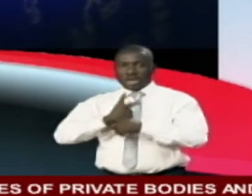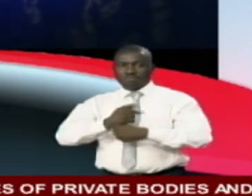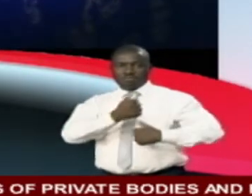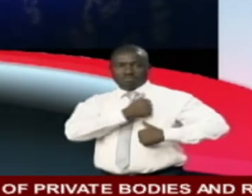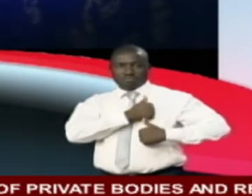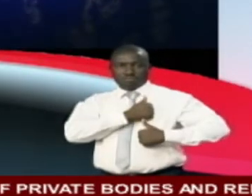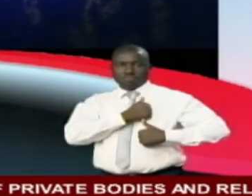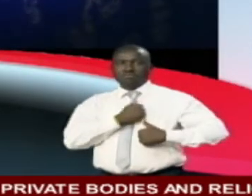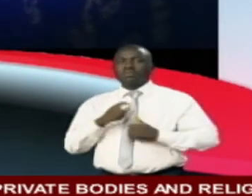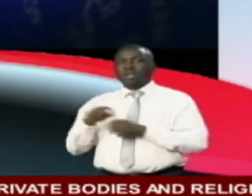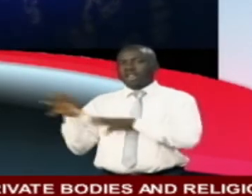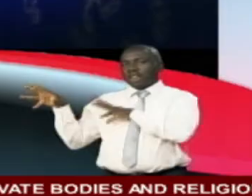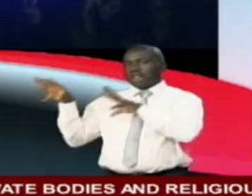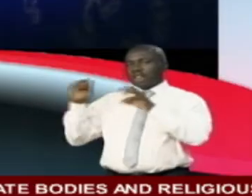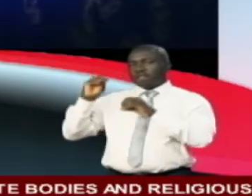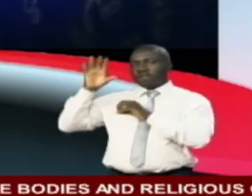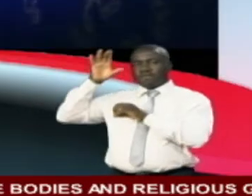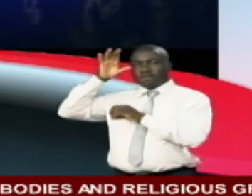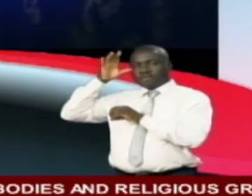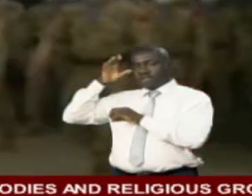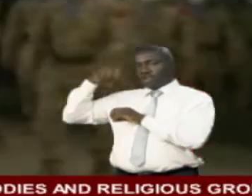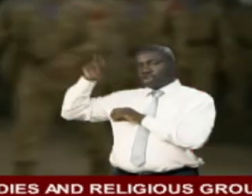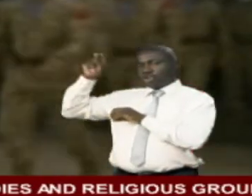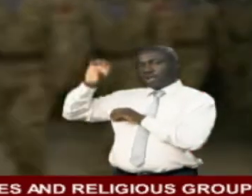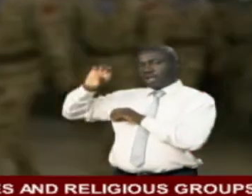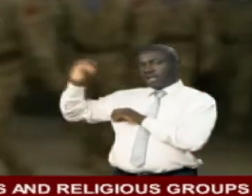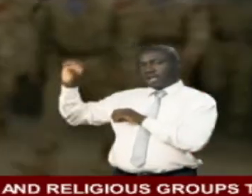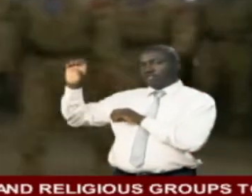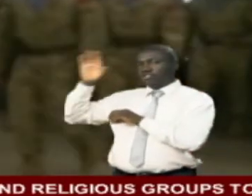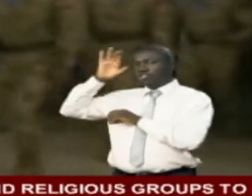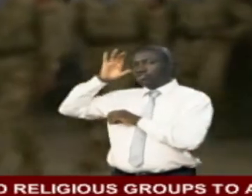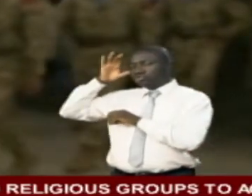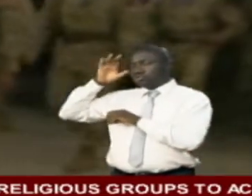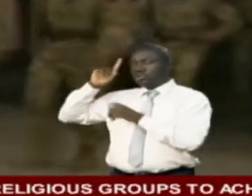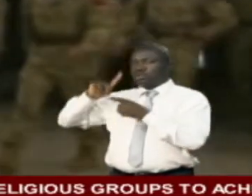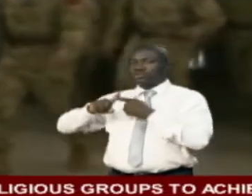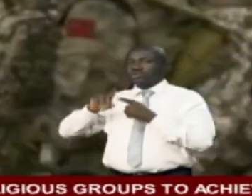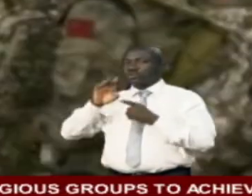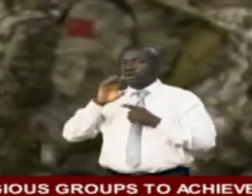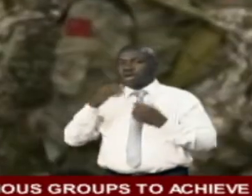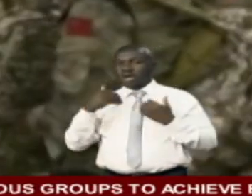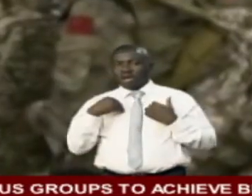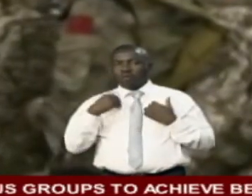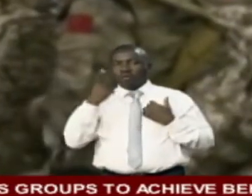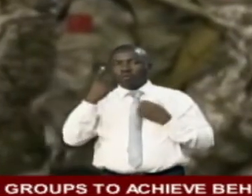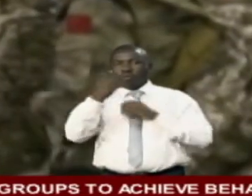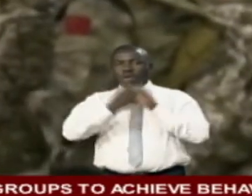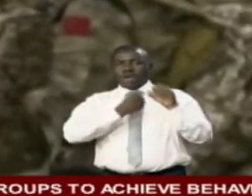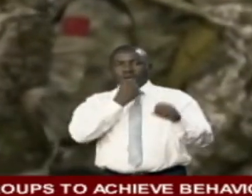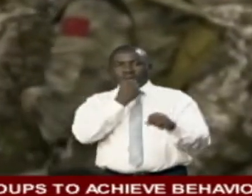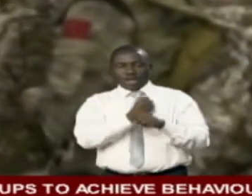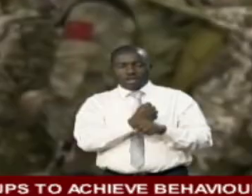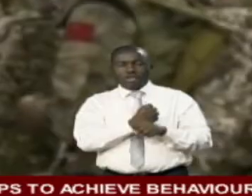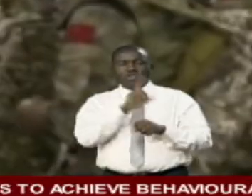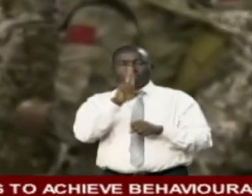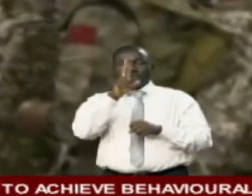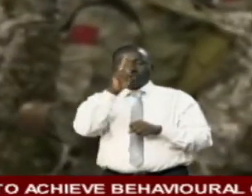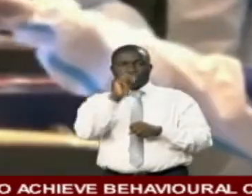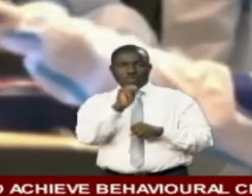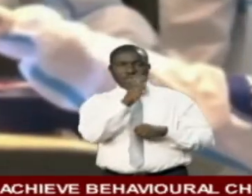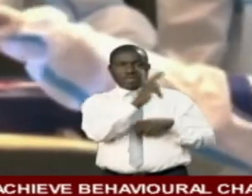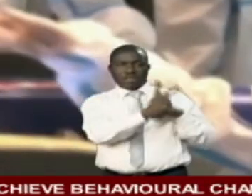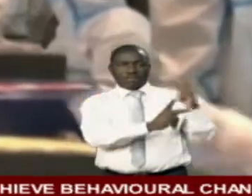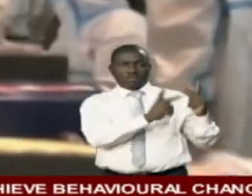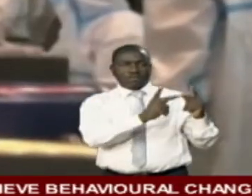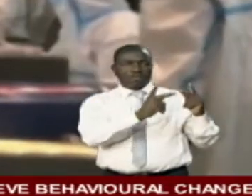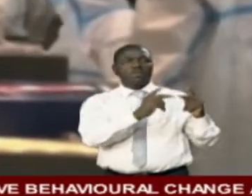departed from Shenyang Northeast Wednesday to perform a one-year United Nations mandated mission in the Western African